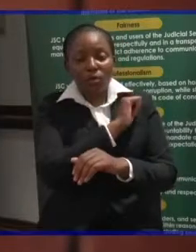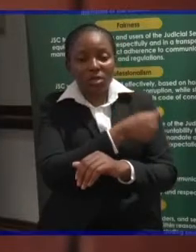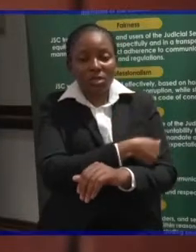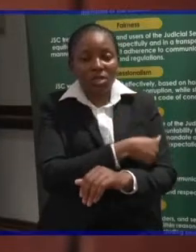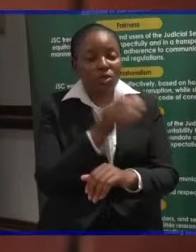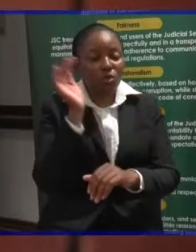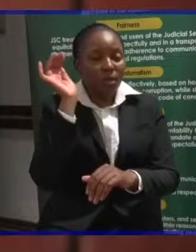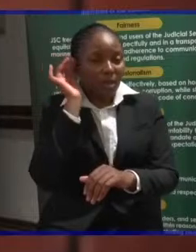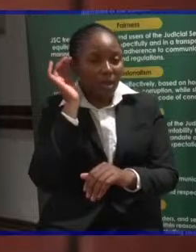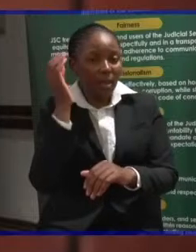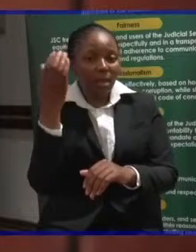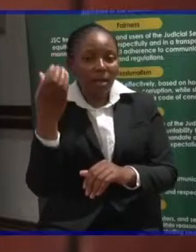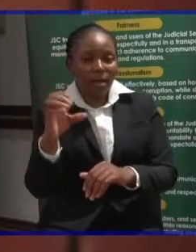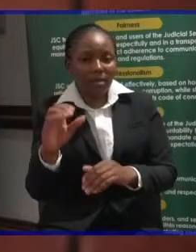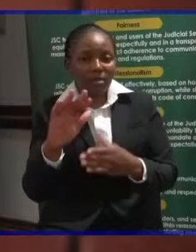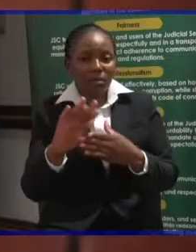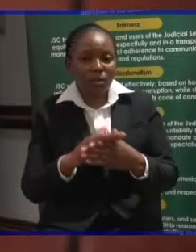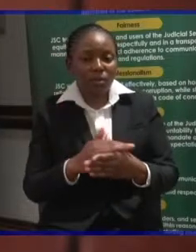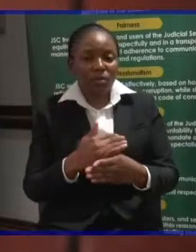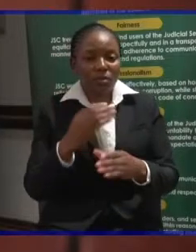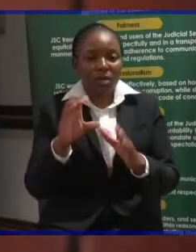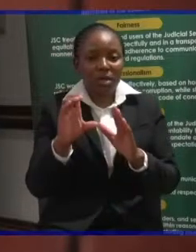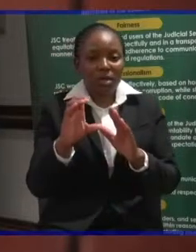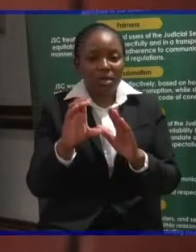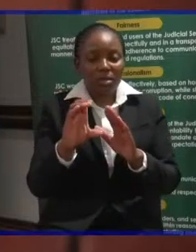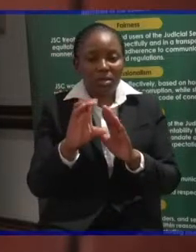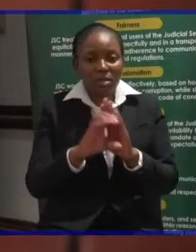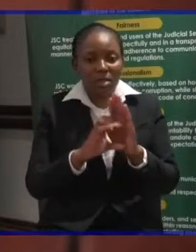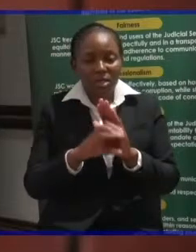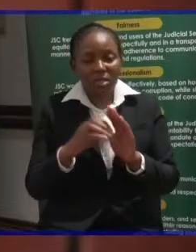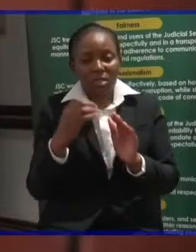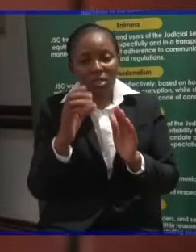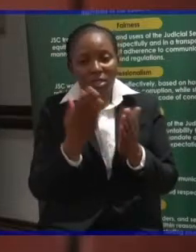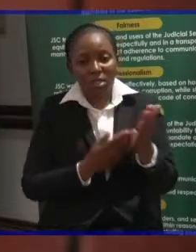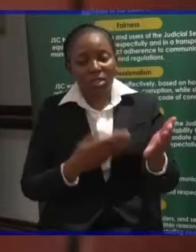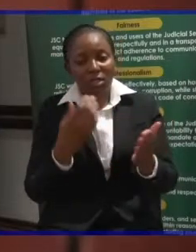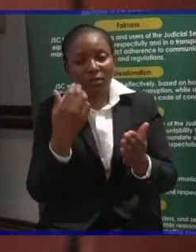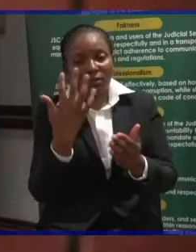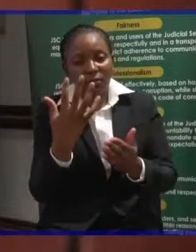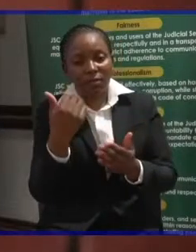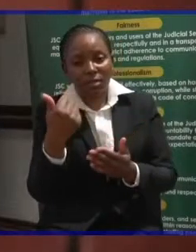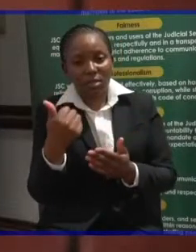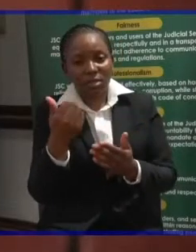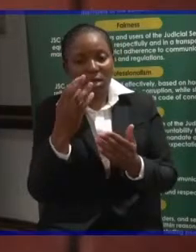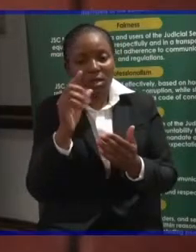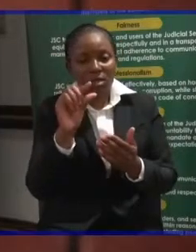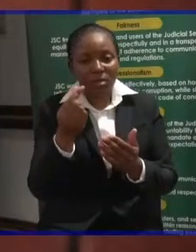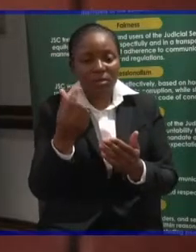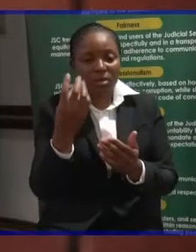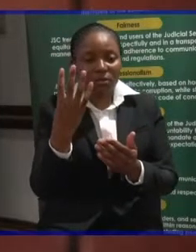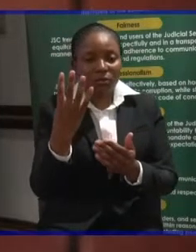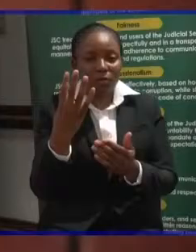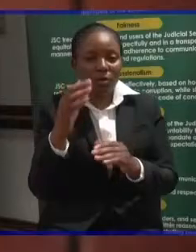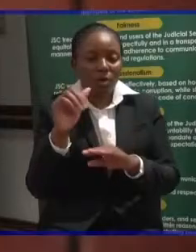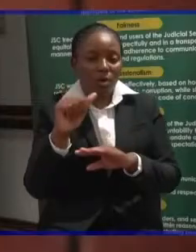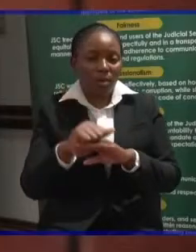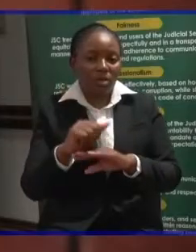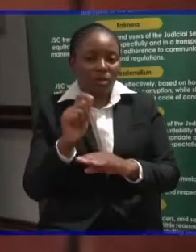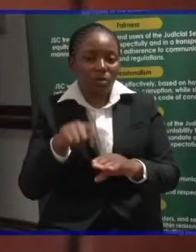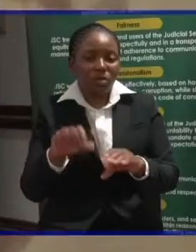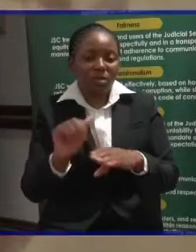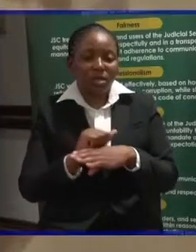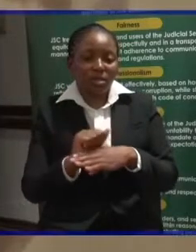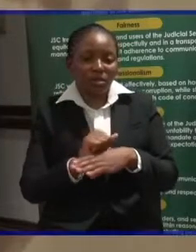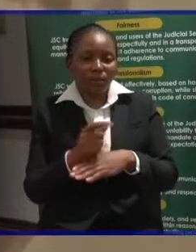matter because of Section 56, subsection 4 of the Magistrate Act. Have you